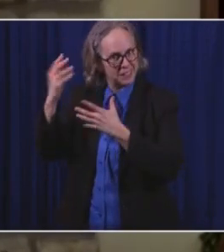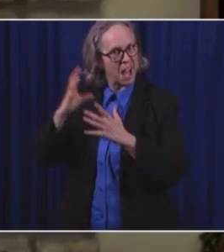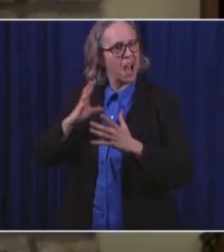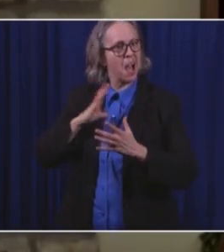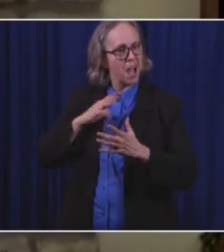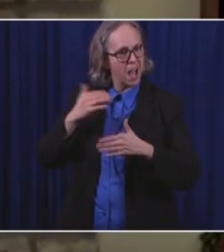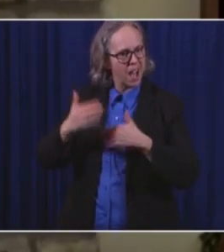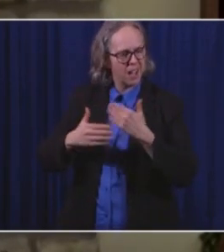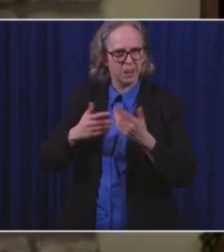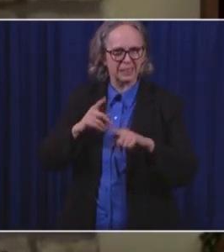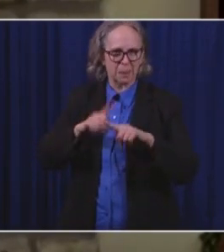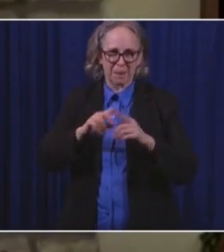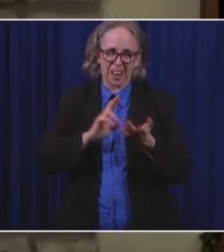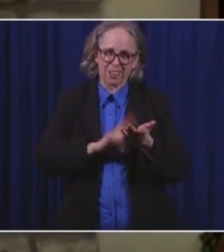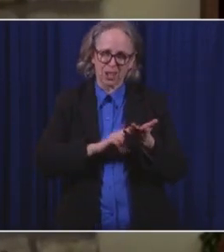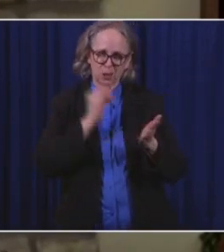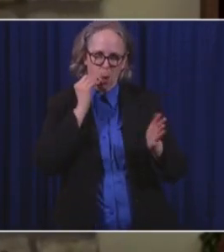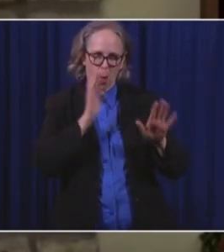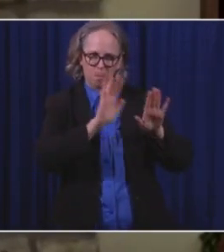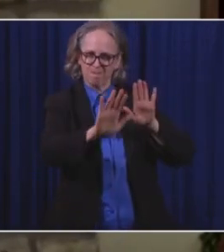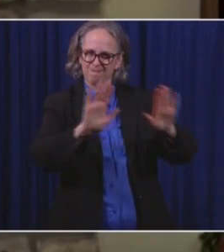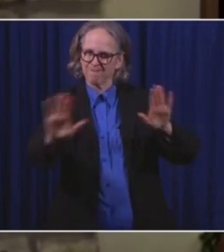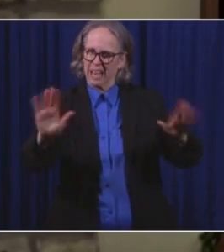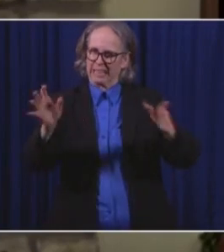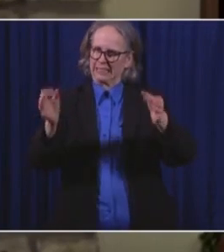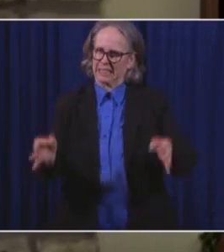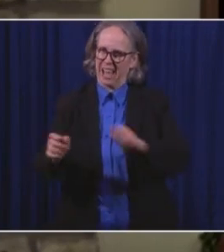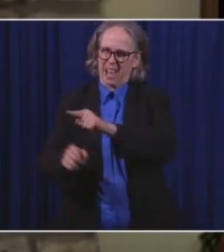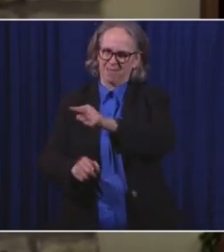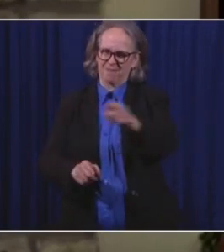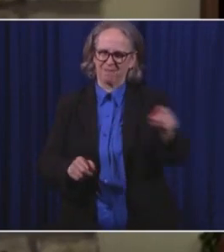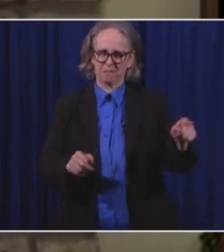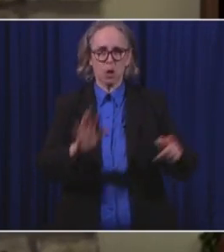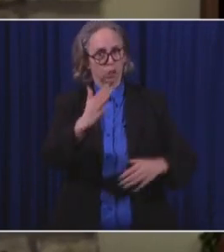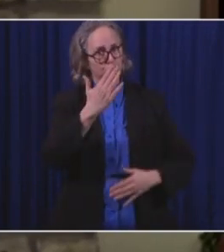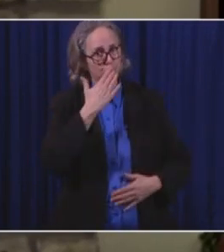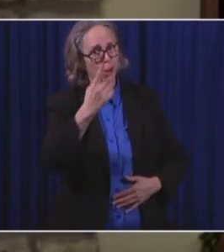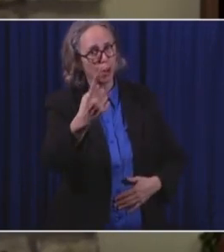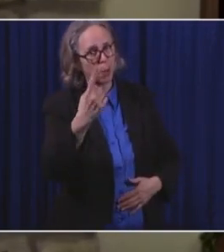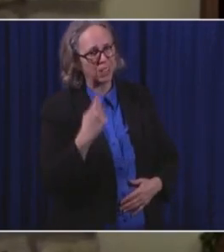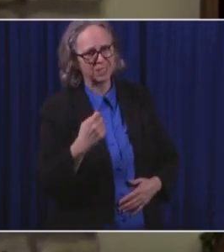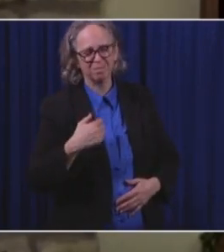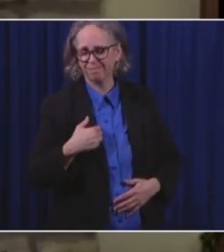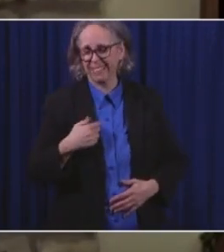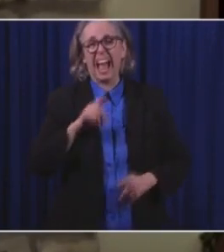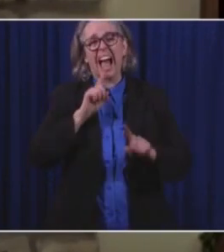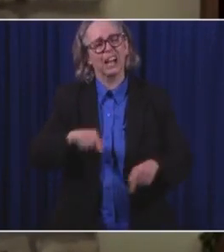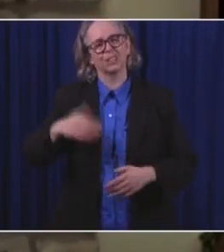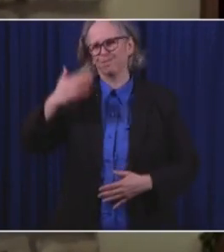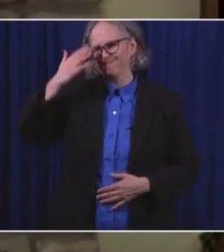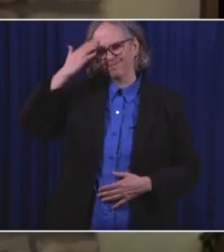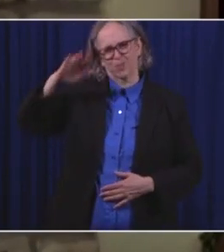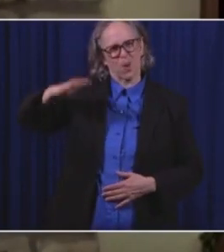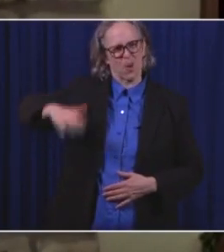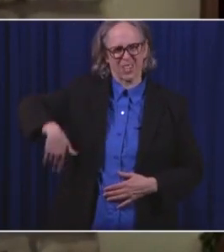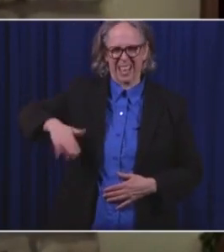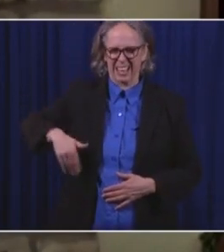your question is a very good one. I don't know the answer yet. I think we're going to have to see and advice from medical